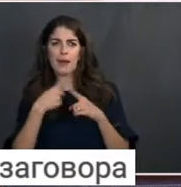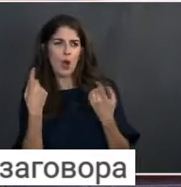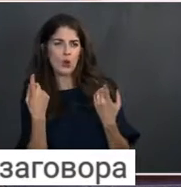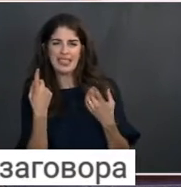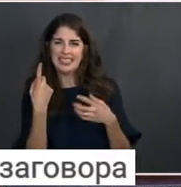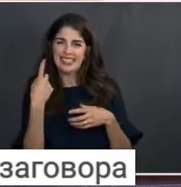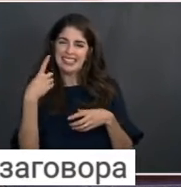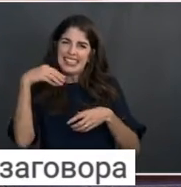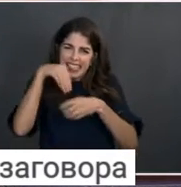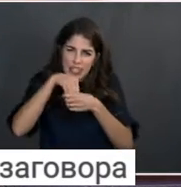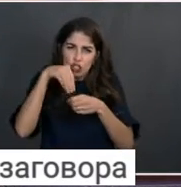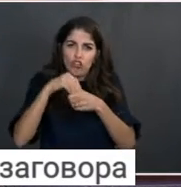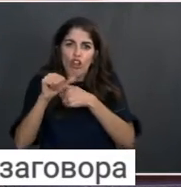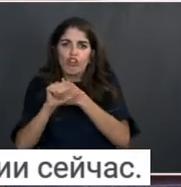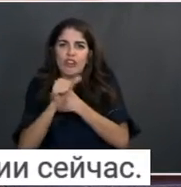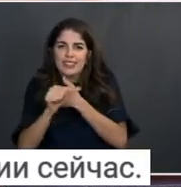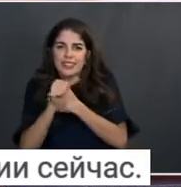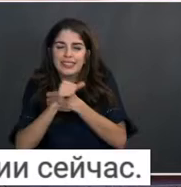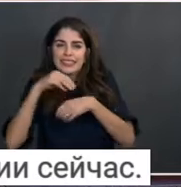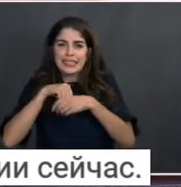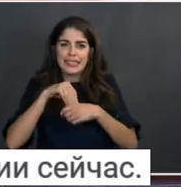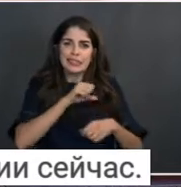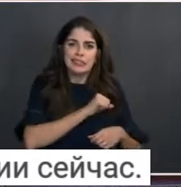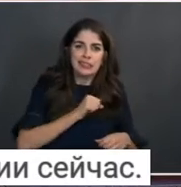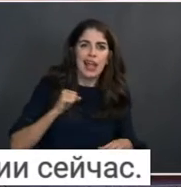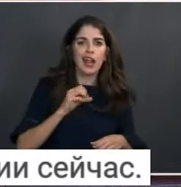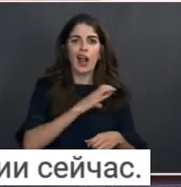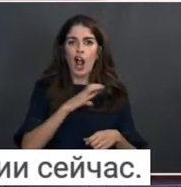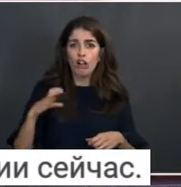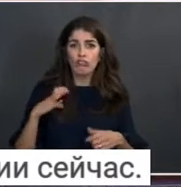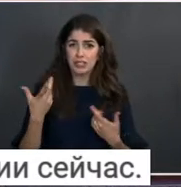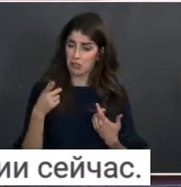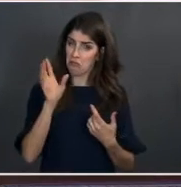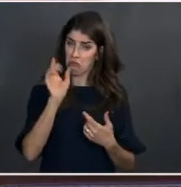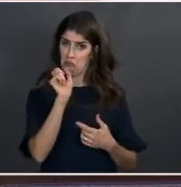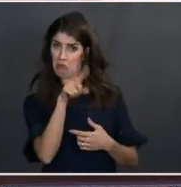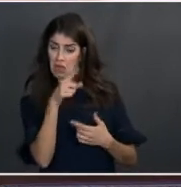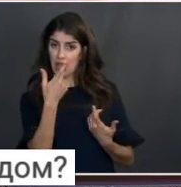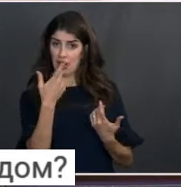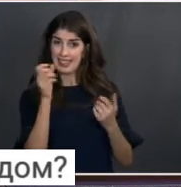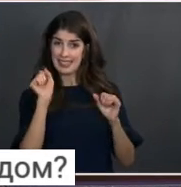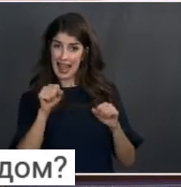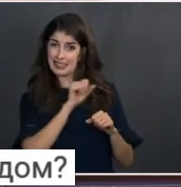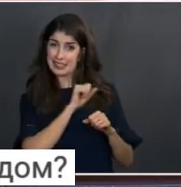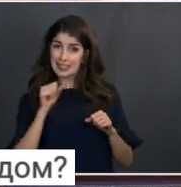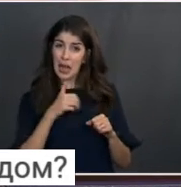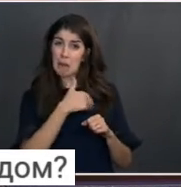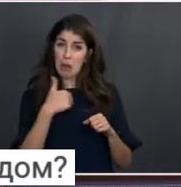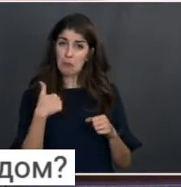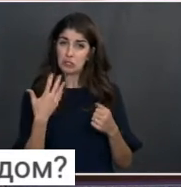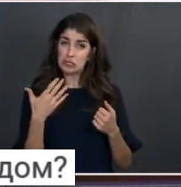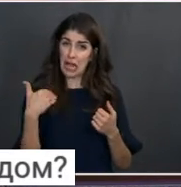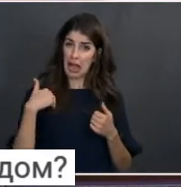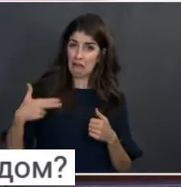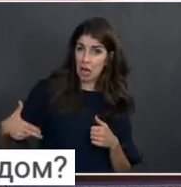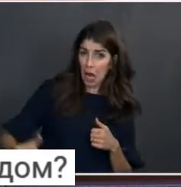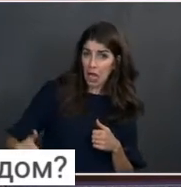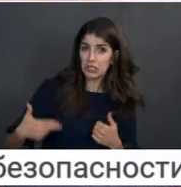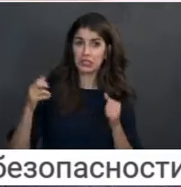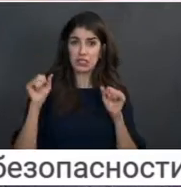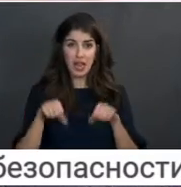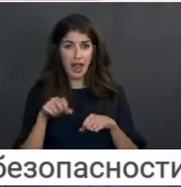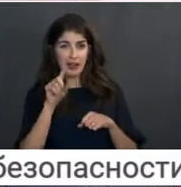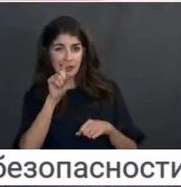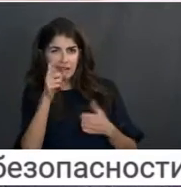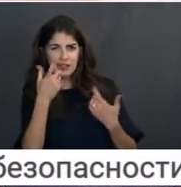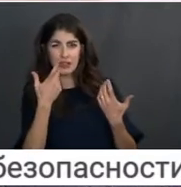course, we have conspiracy theorists among the ranks of the GOP now. Does the White House agree